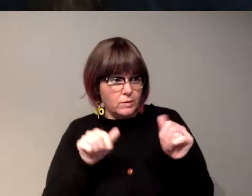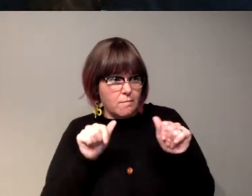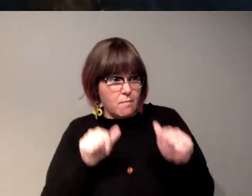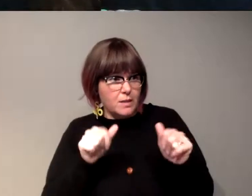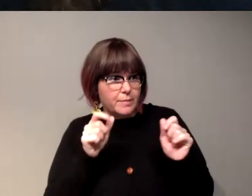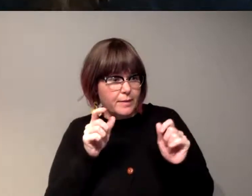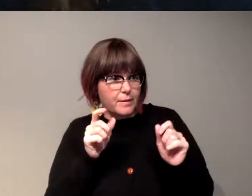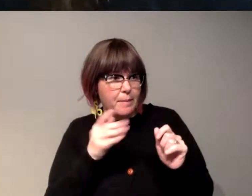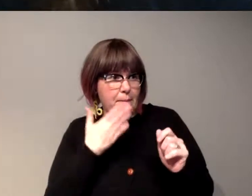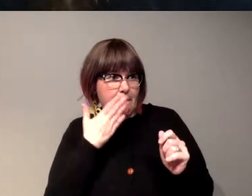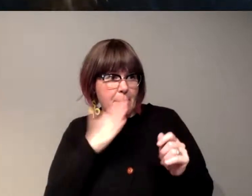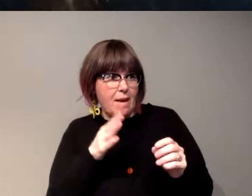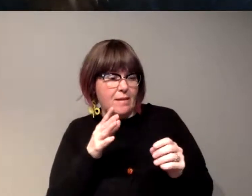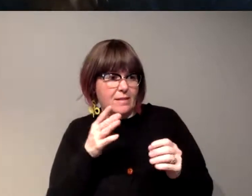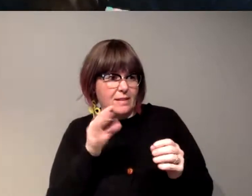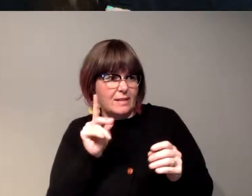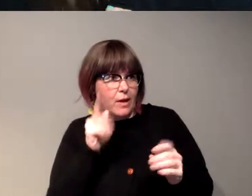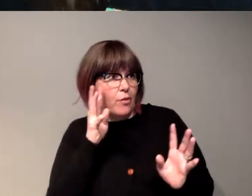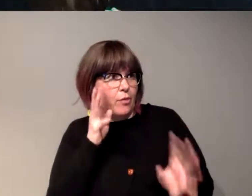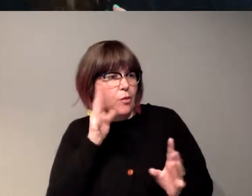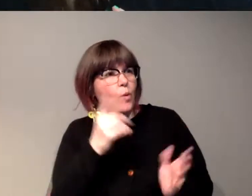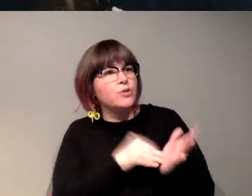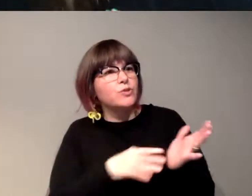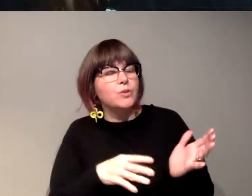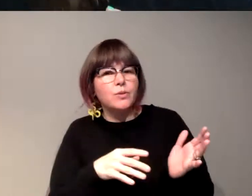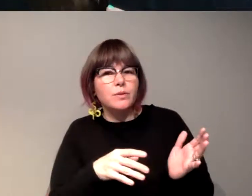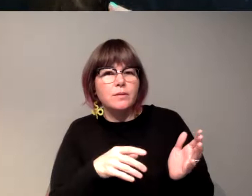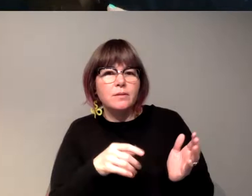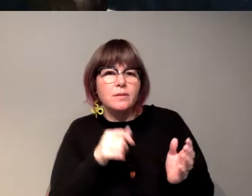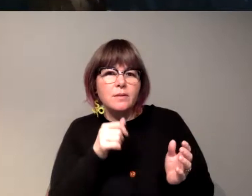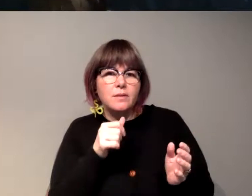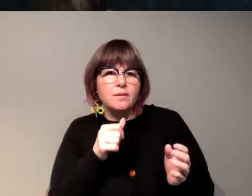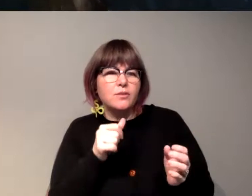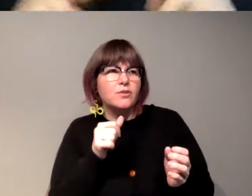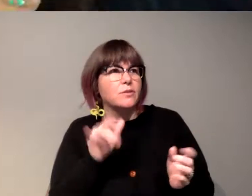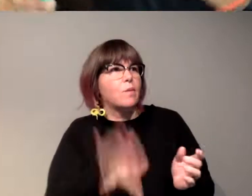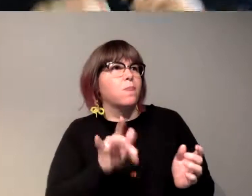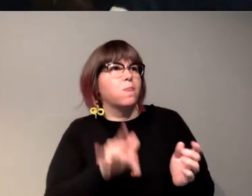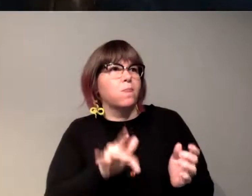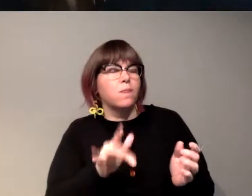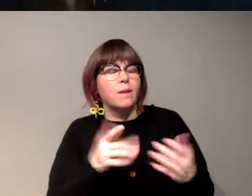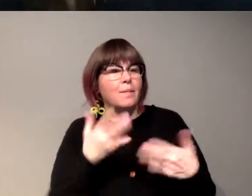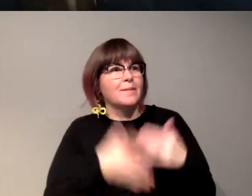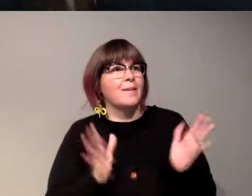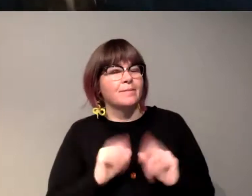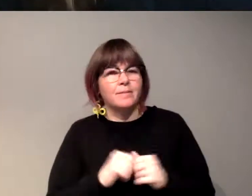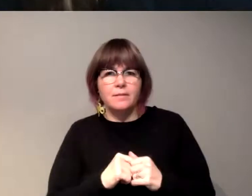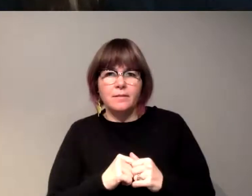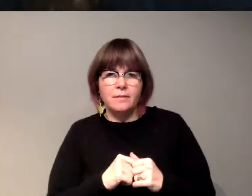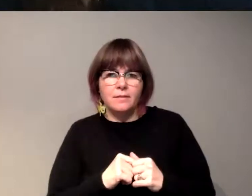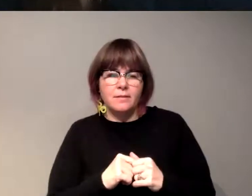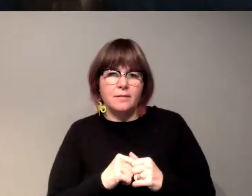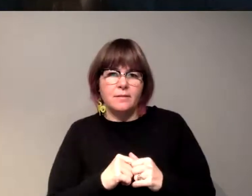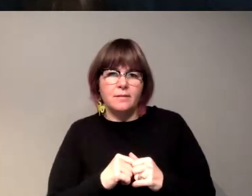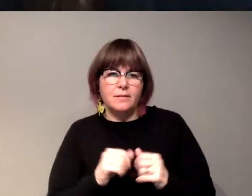generating bad faith data, such as if one student isn't getting the task, but just tries to click through to say we're done dealing with